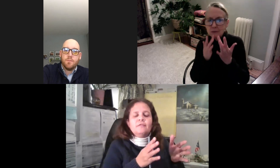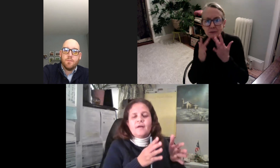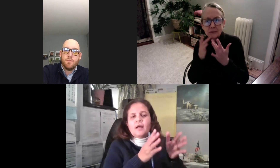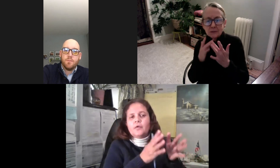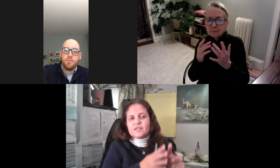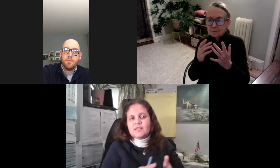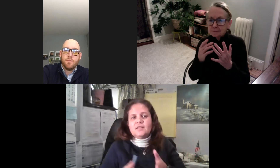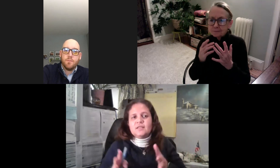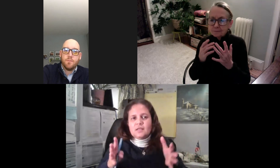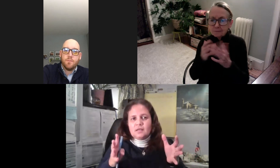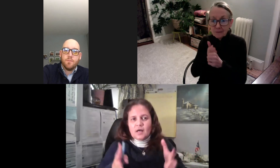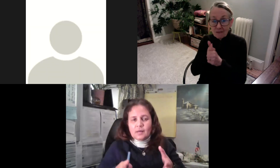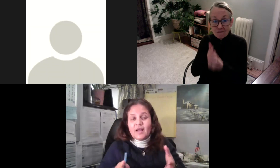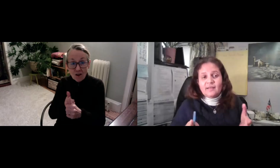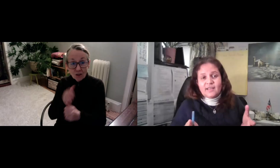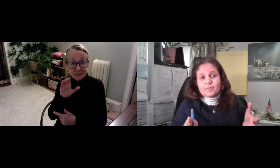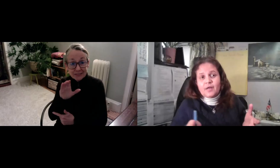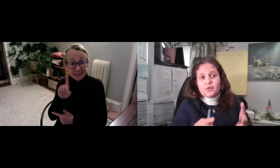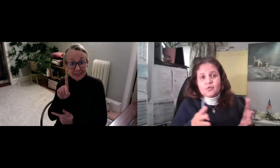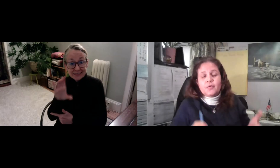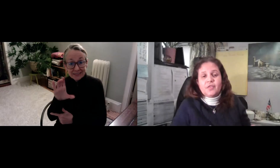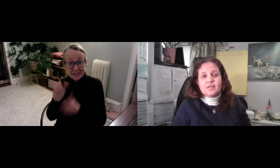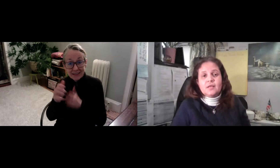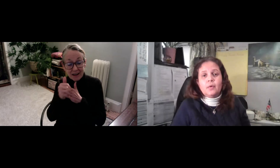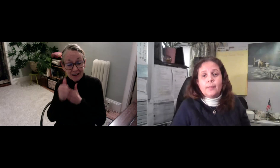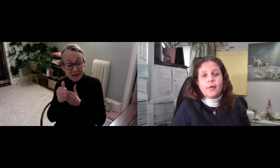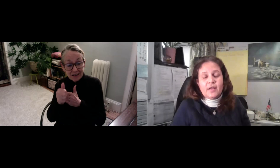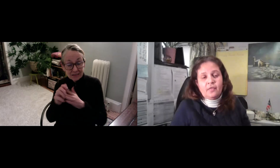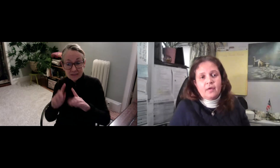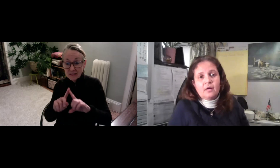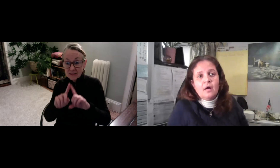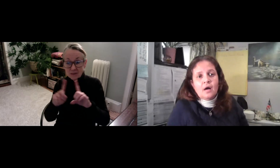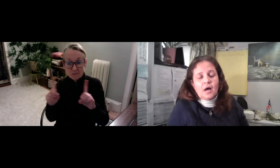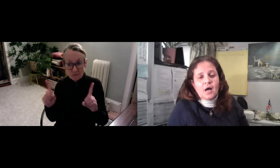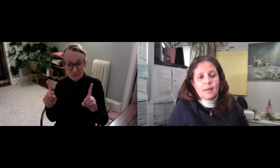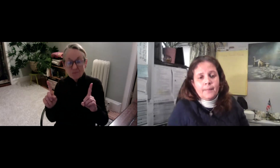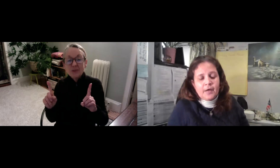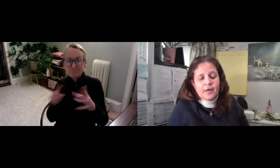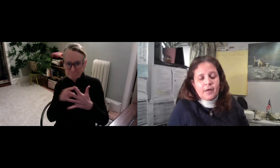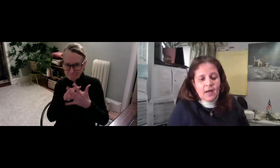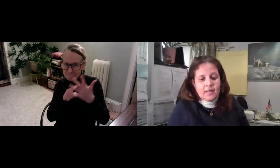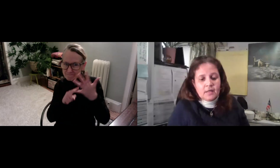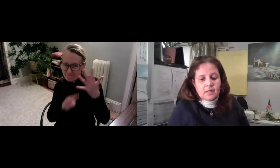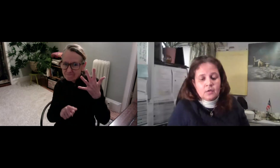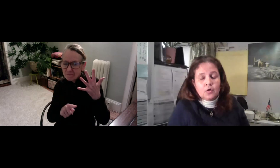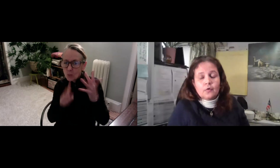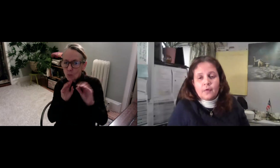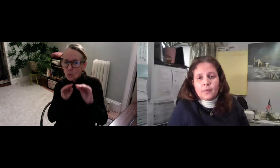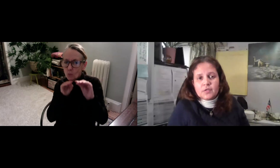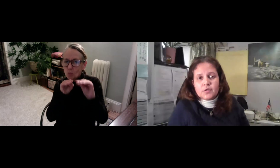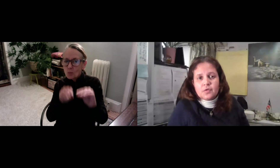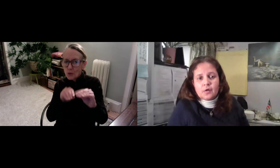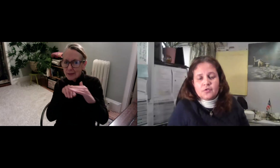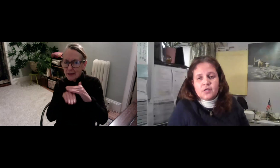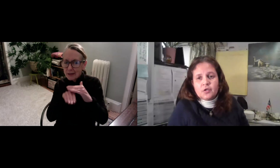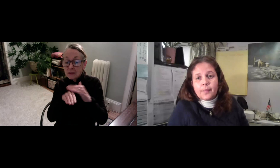mentioned, follow the CDC guidelines, but those were things that were put in there. But I look